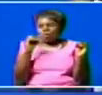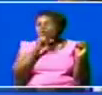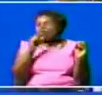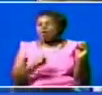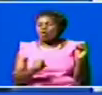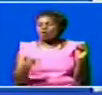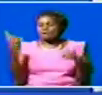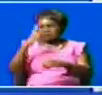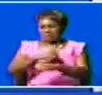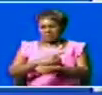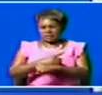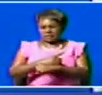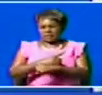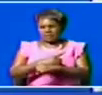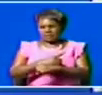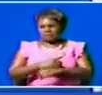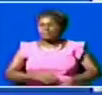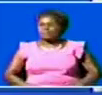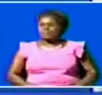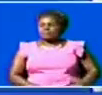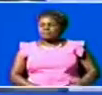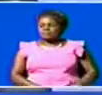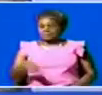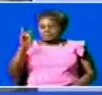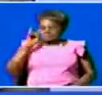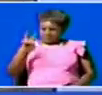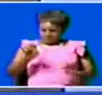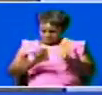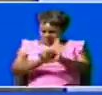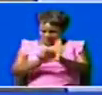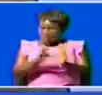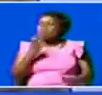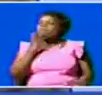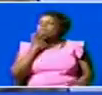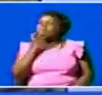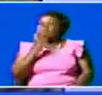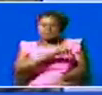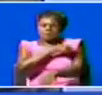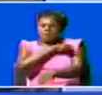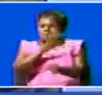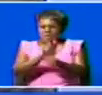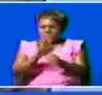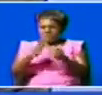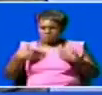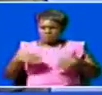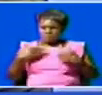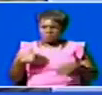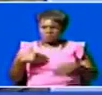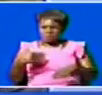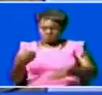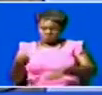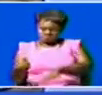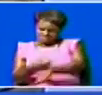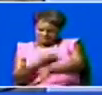in those days that can pick the disease. Now, if you look at, for example, Kenyatta National Hospital, most of these people who come and seek treatment